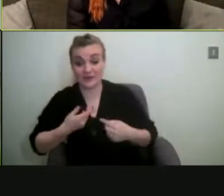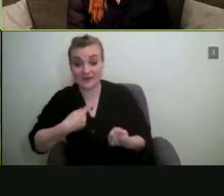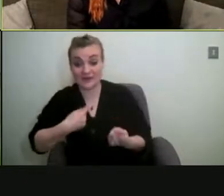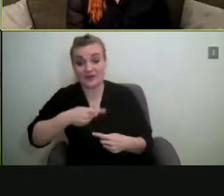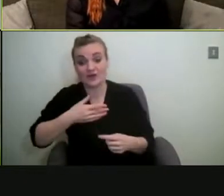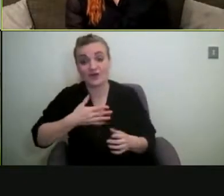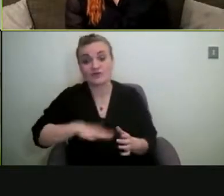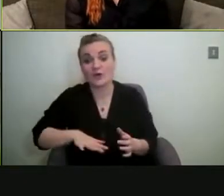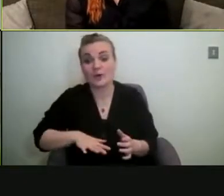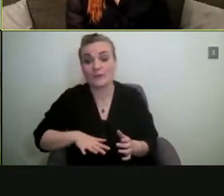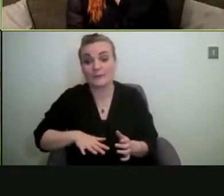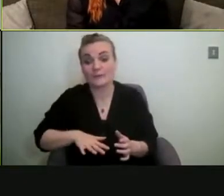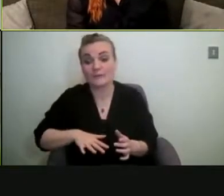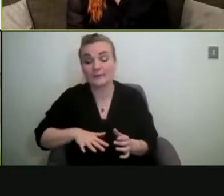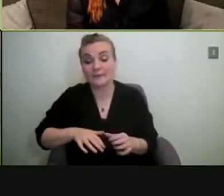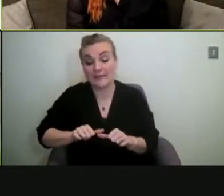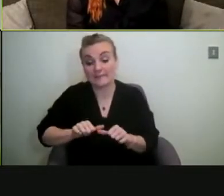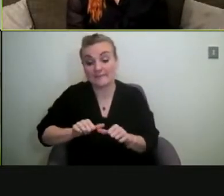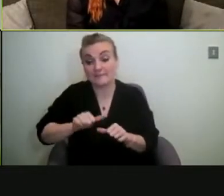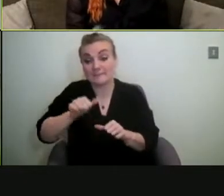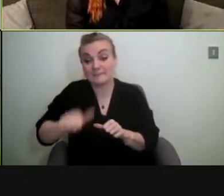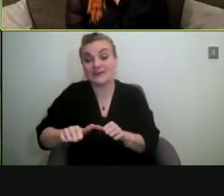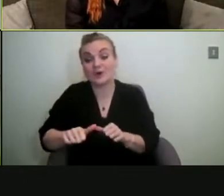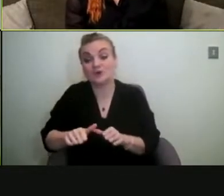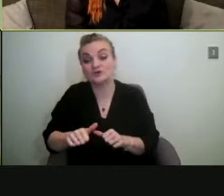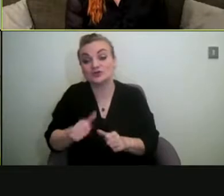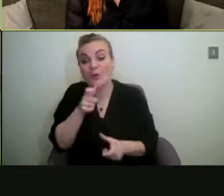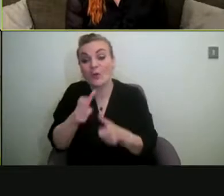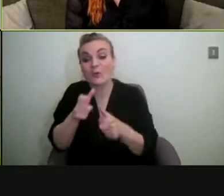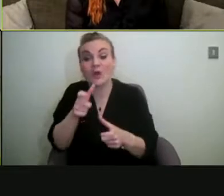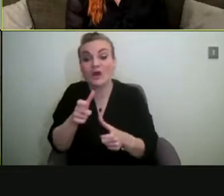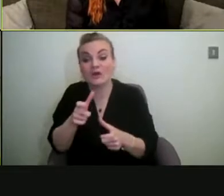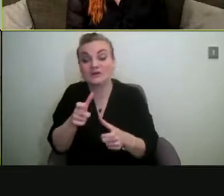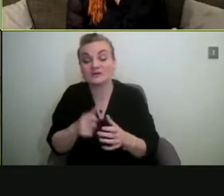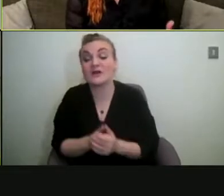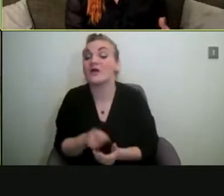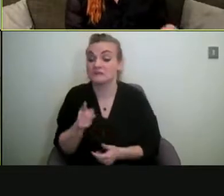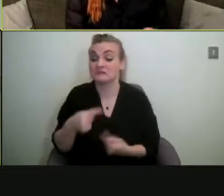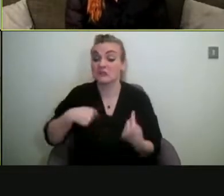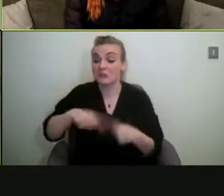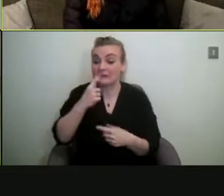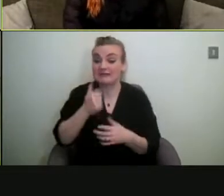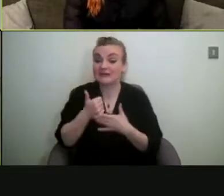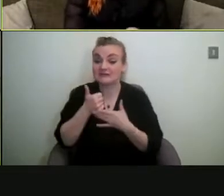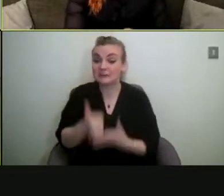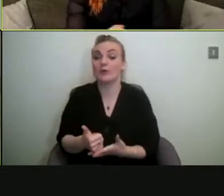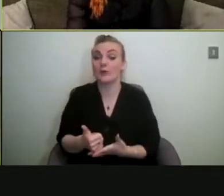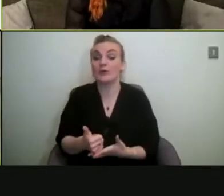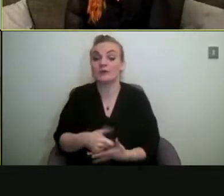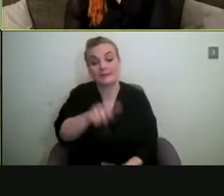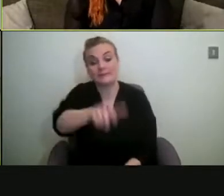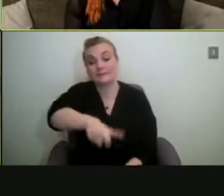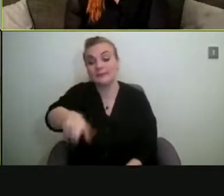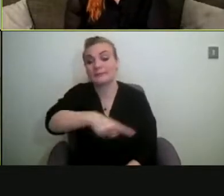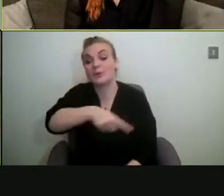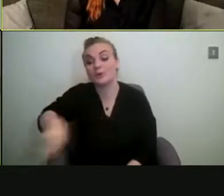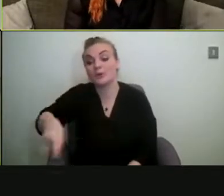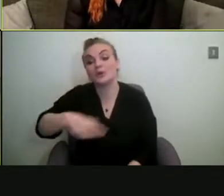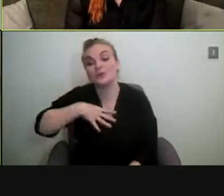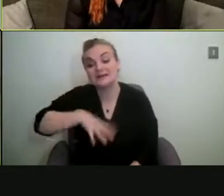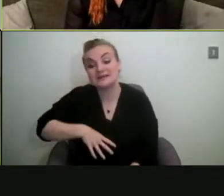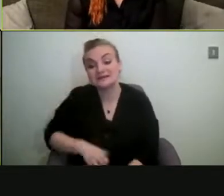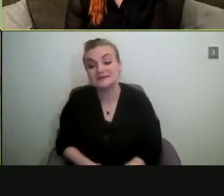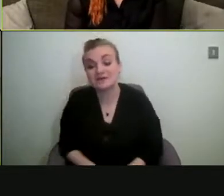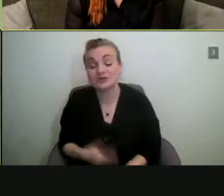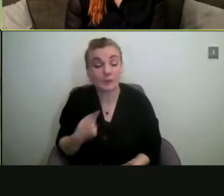those who have who are neurodivergent and neurodiverse. So, you know, reach